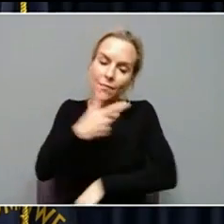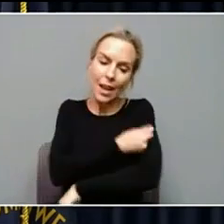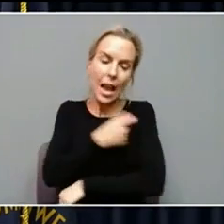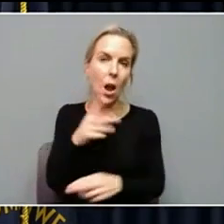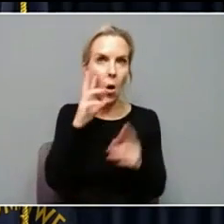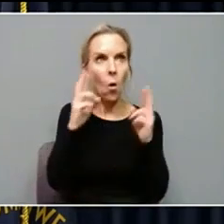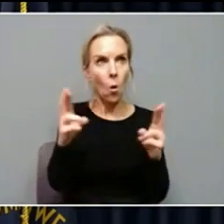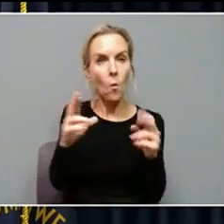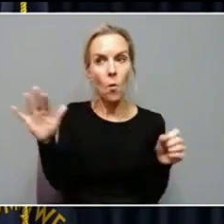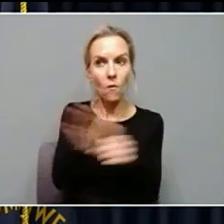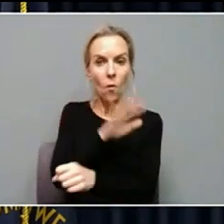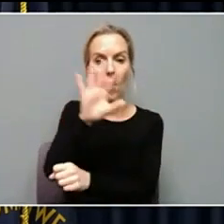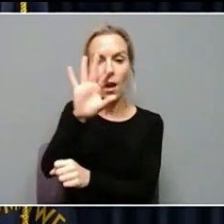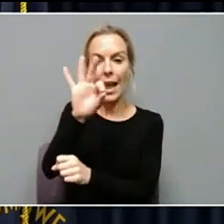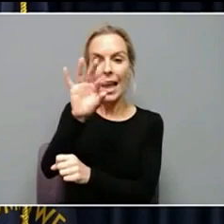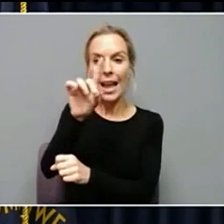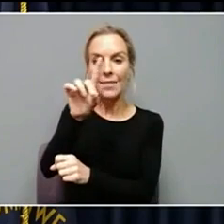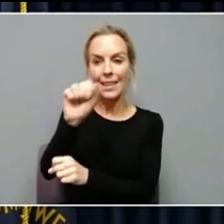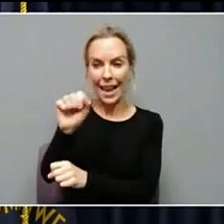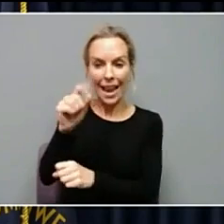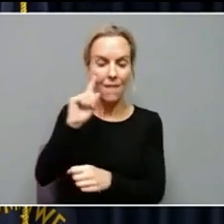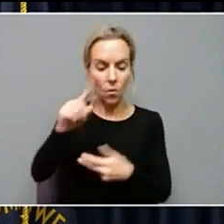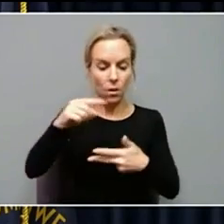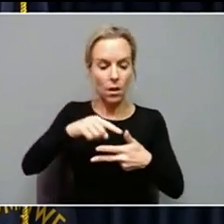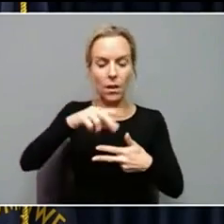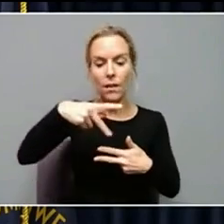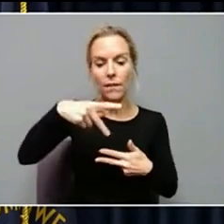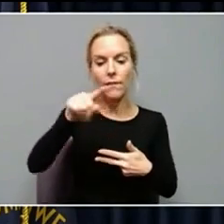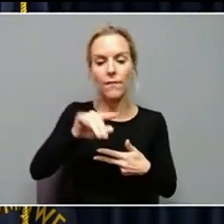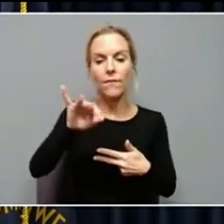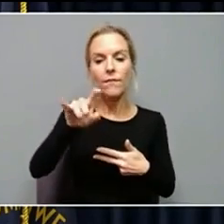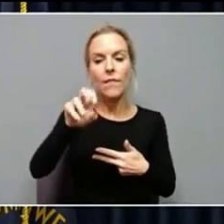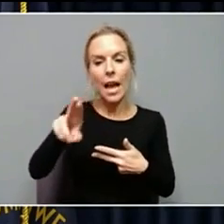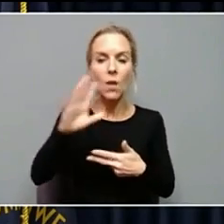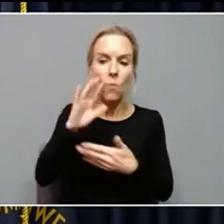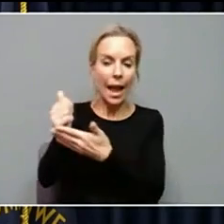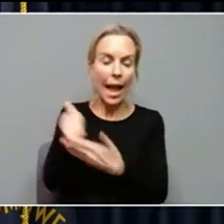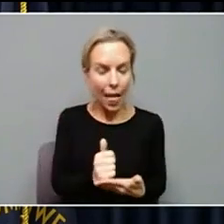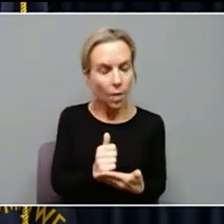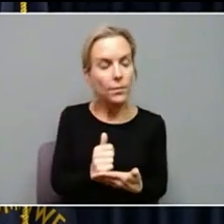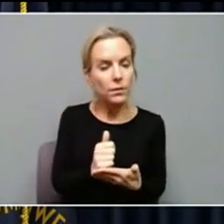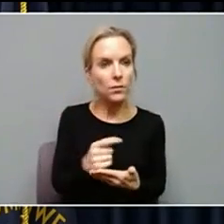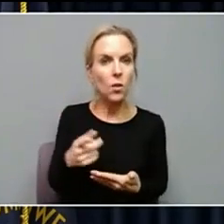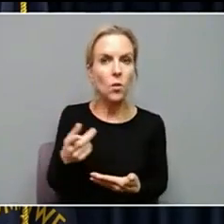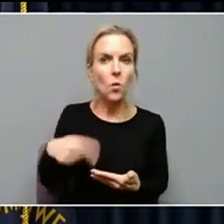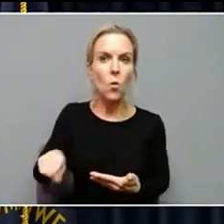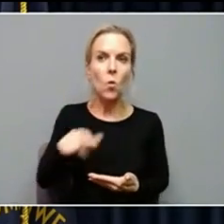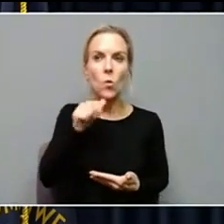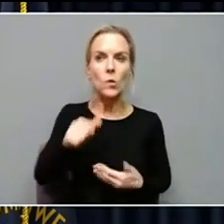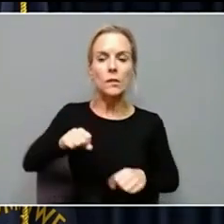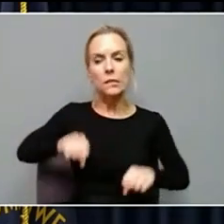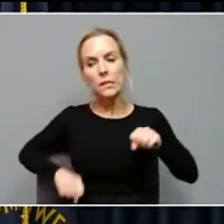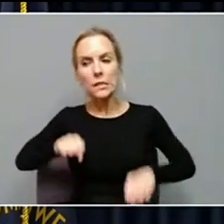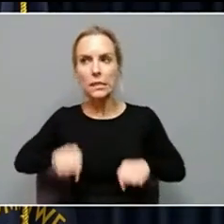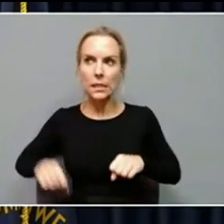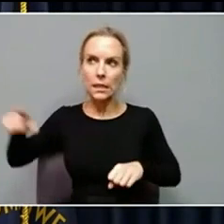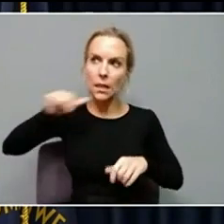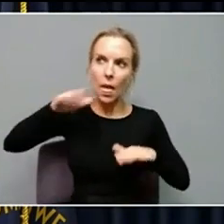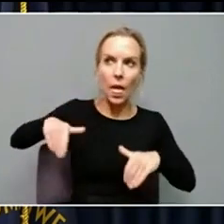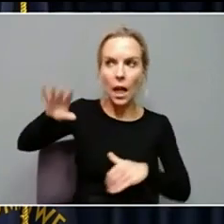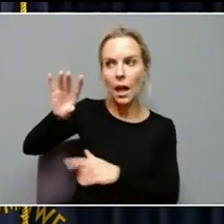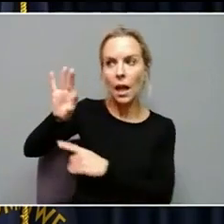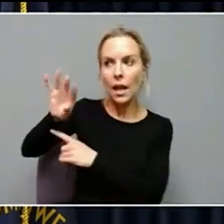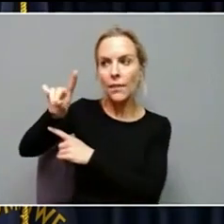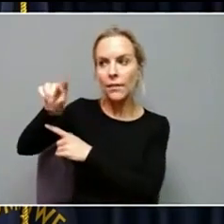FDA approval for Pfizer helps some that are skeptical, but not, you know, politically opposed, if you